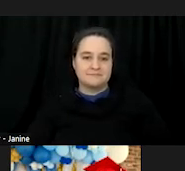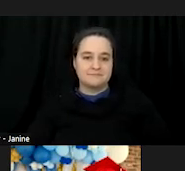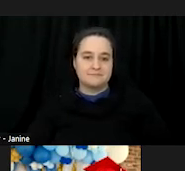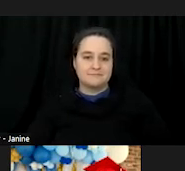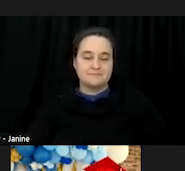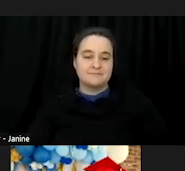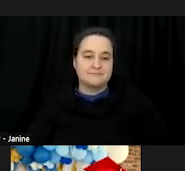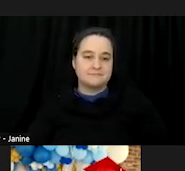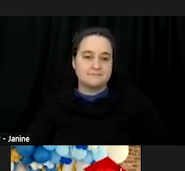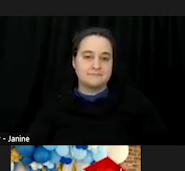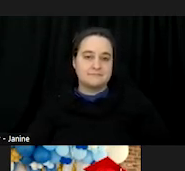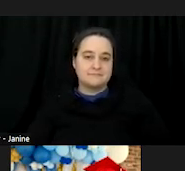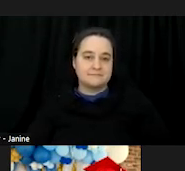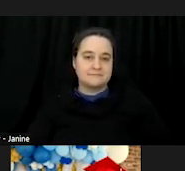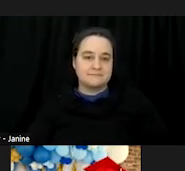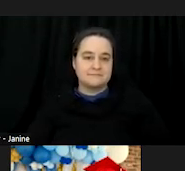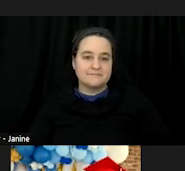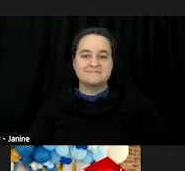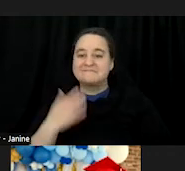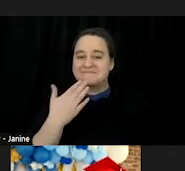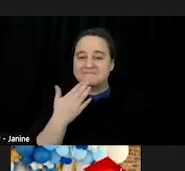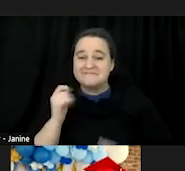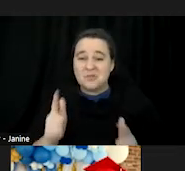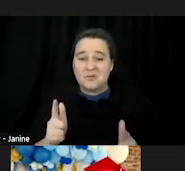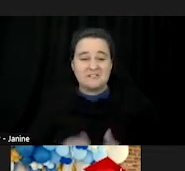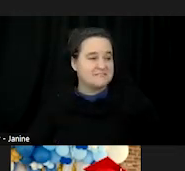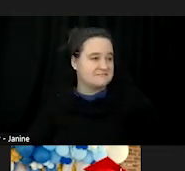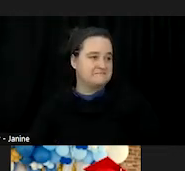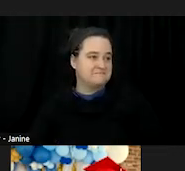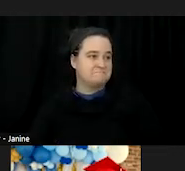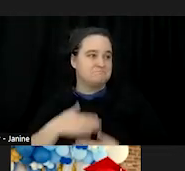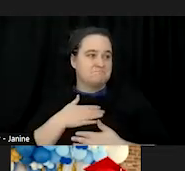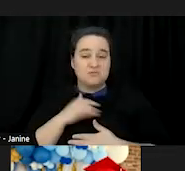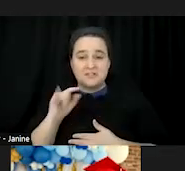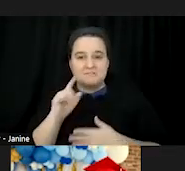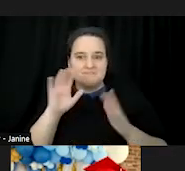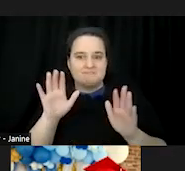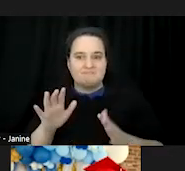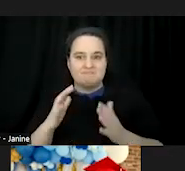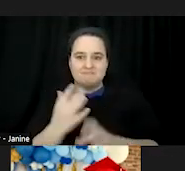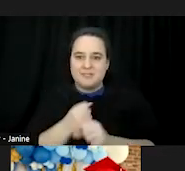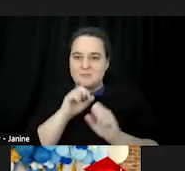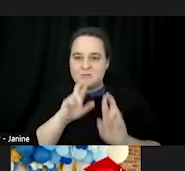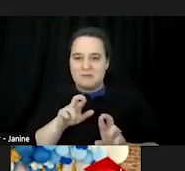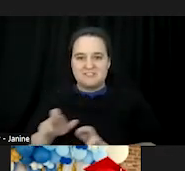panel. Mm-hmm. Thank you all for doing that. We appreciate it. It's so good to get the